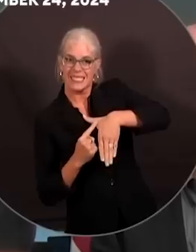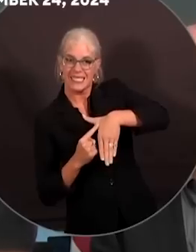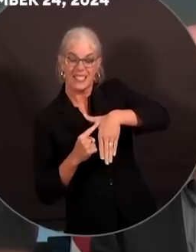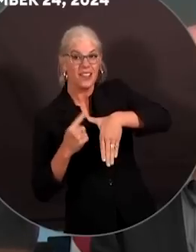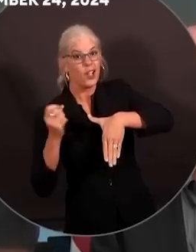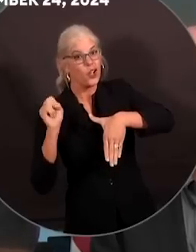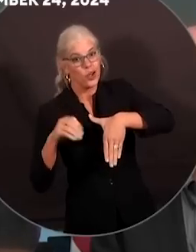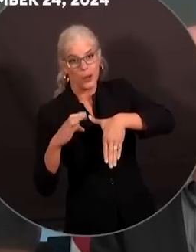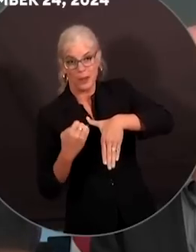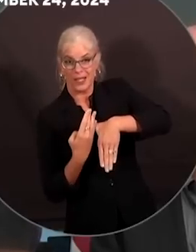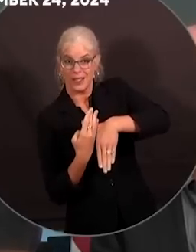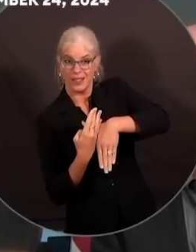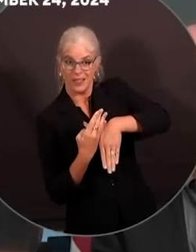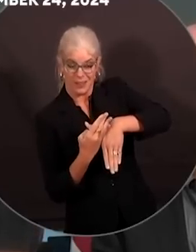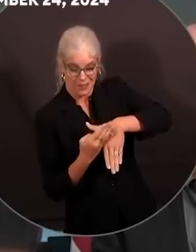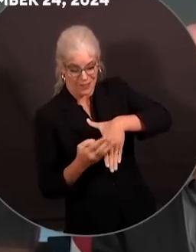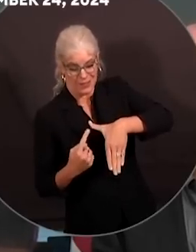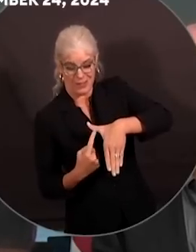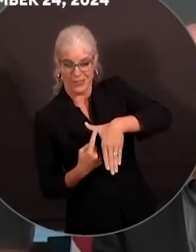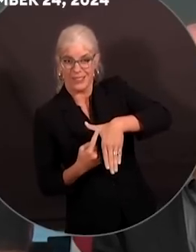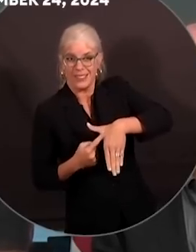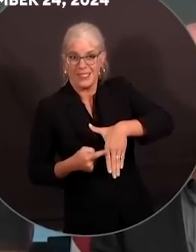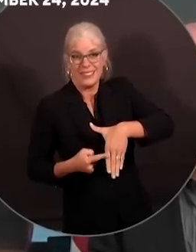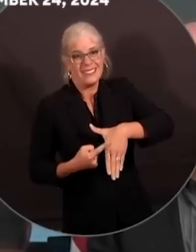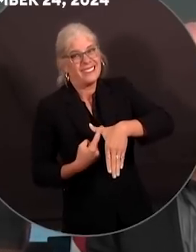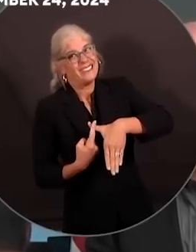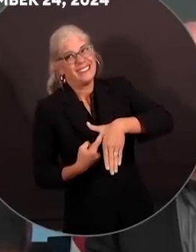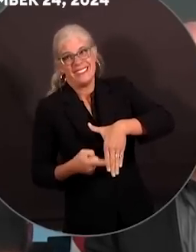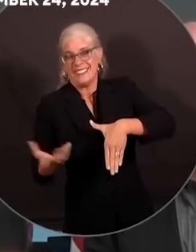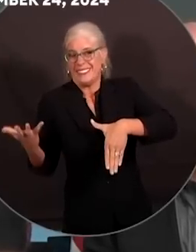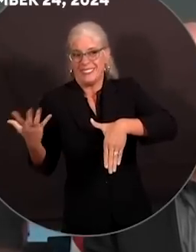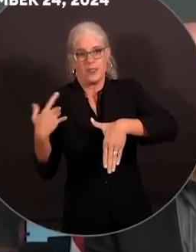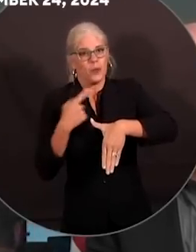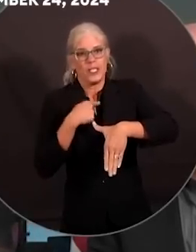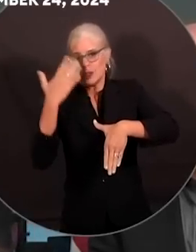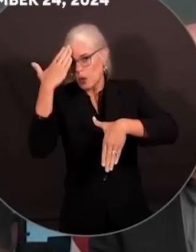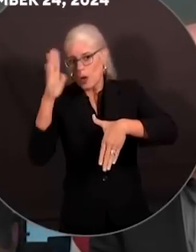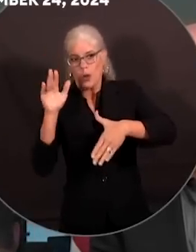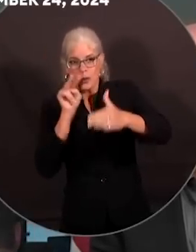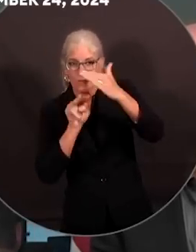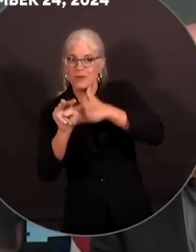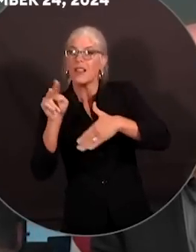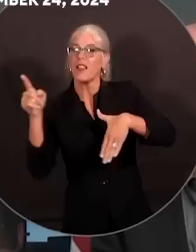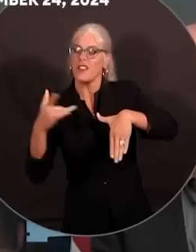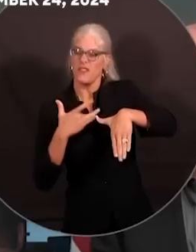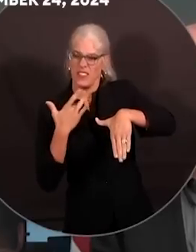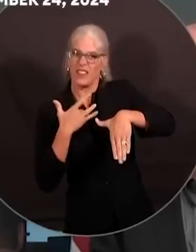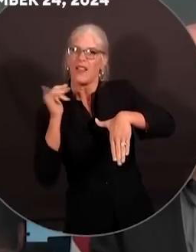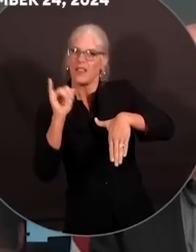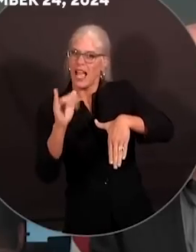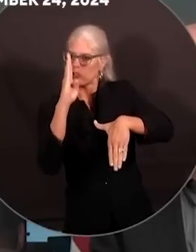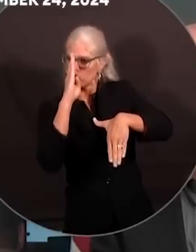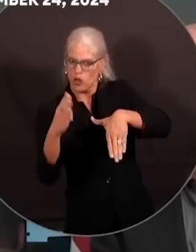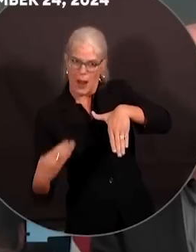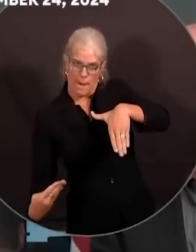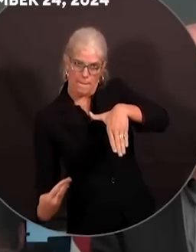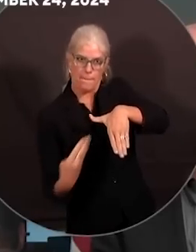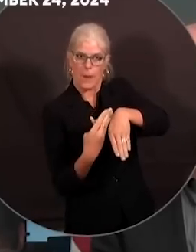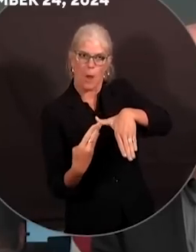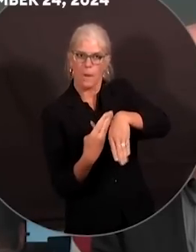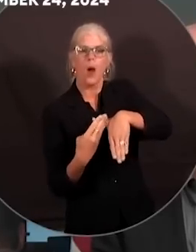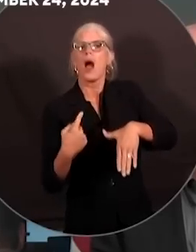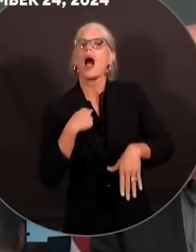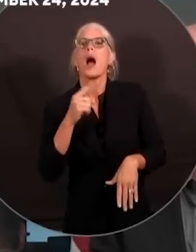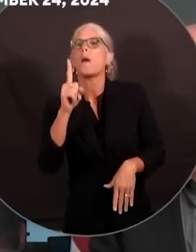in the Big Bend region, and that's just the direct impact. But I think it's important that people don't get wedded to these cones. First of all,